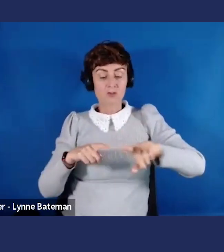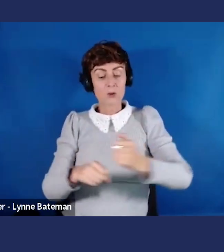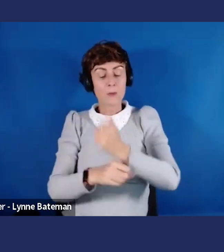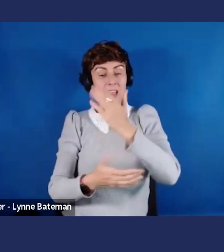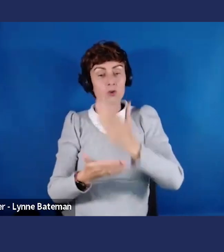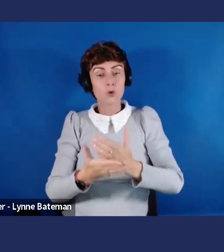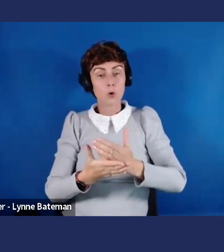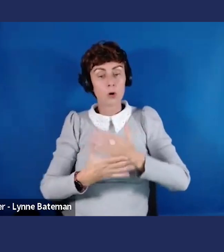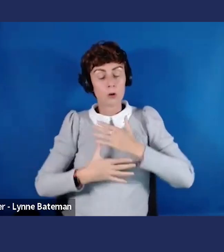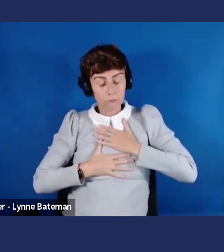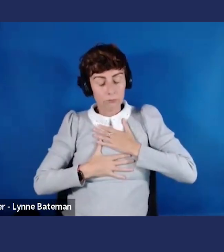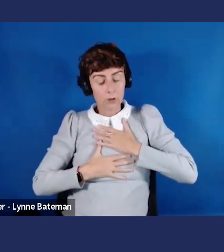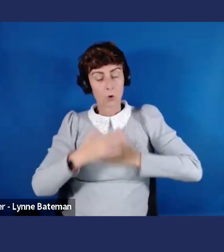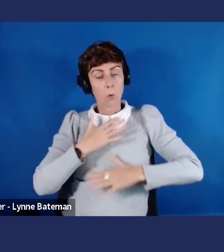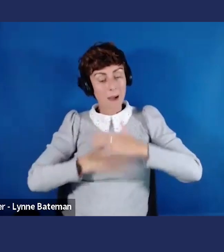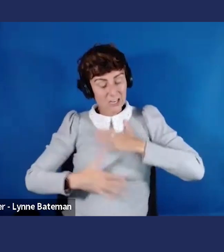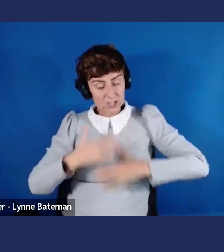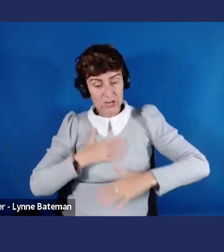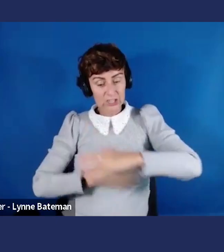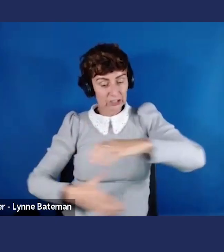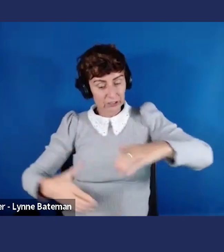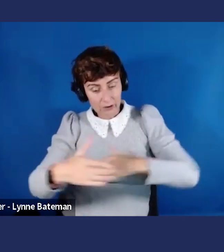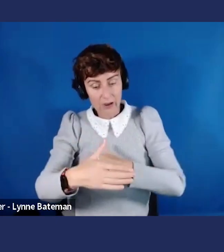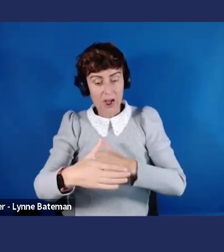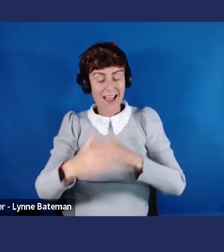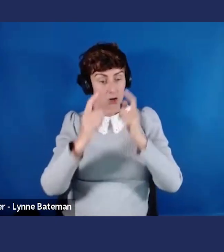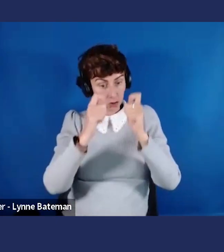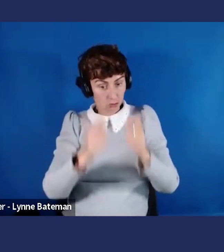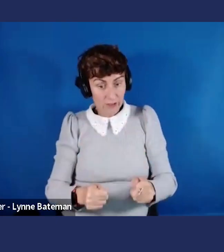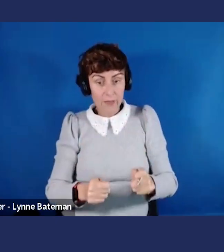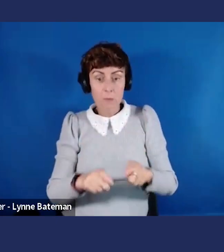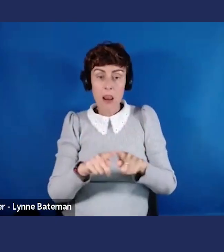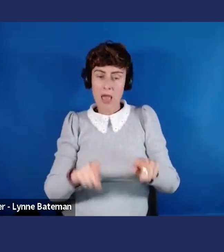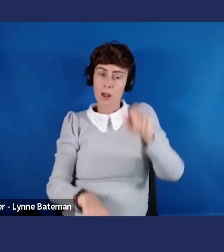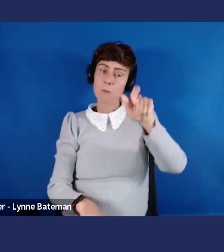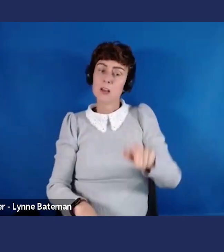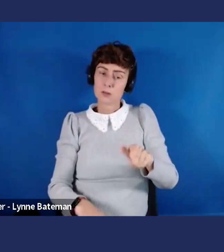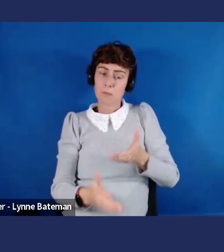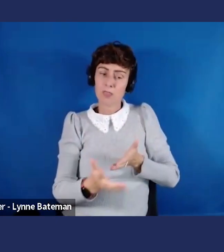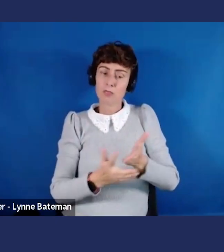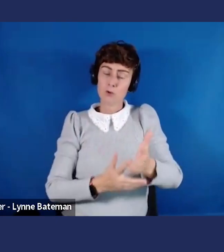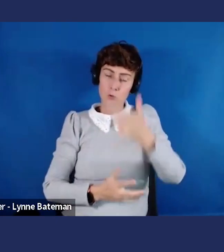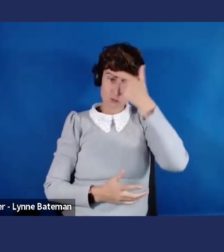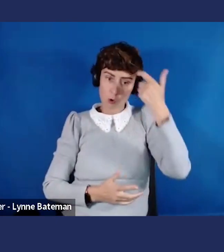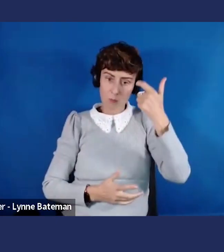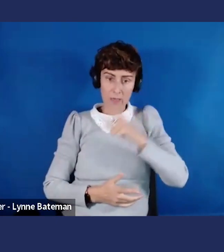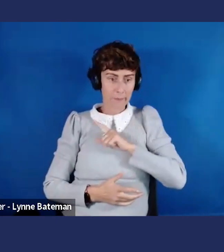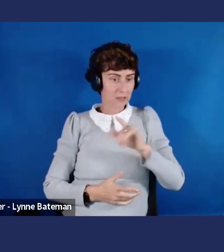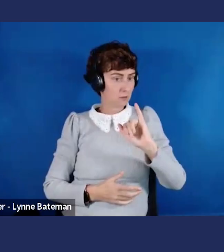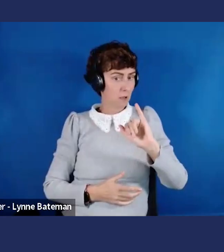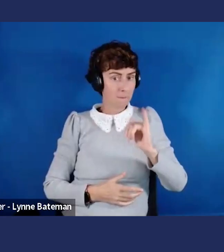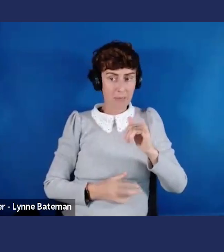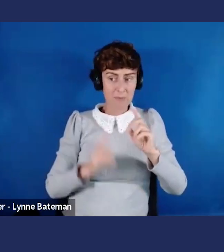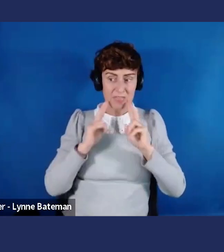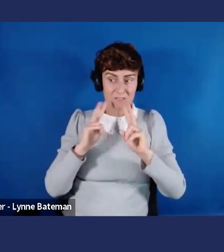and that we treat them as a person that's experienced a trauma. It could be seeing a partner that is very unwell. It could be seeing something that looks